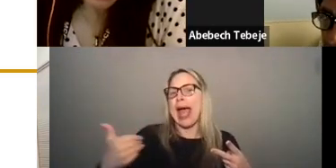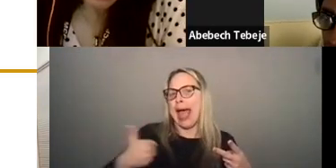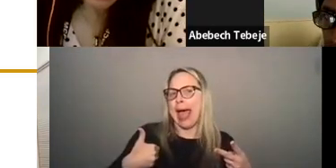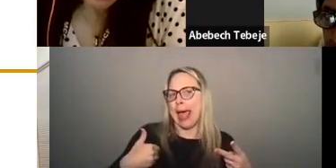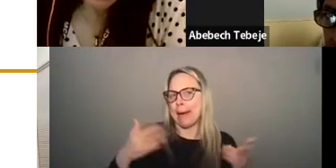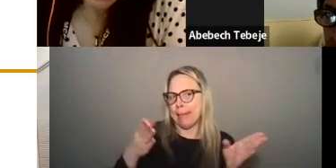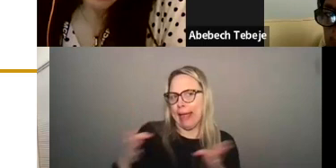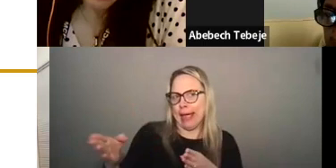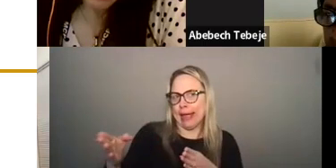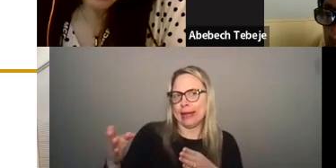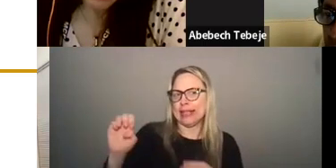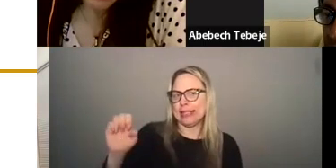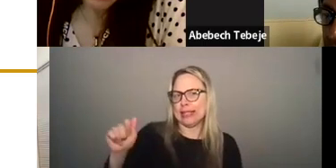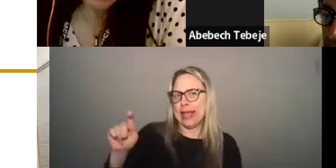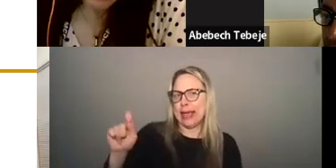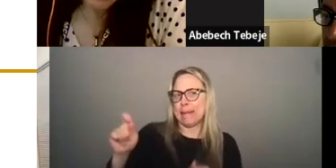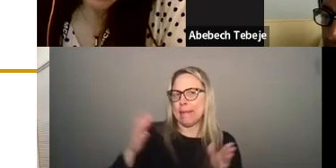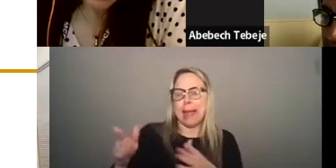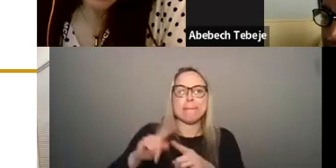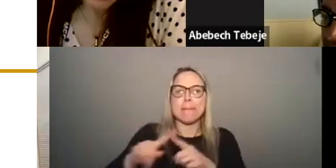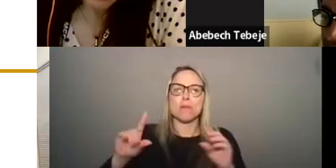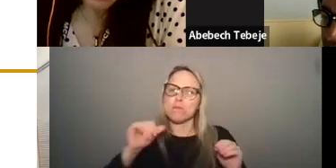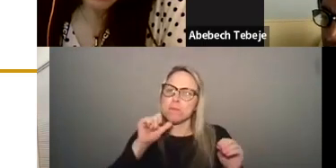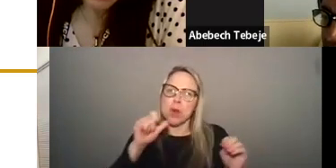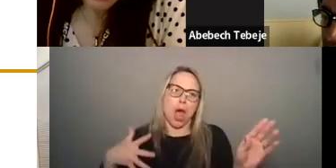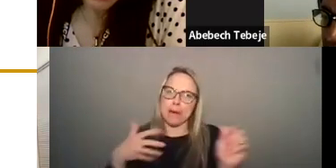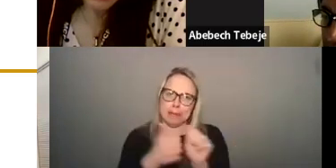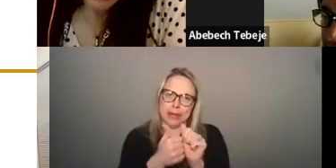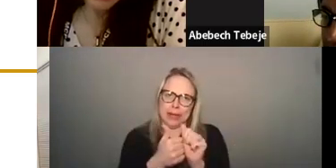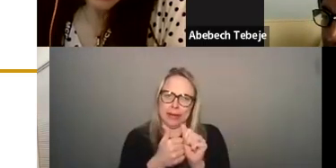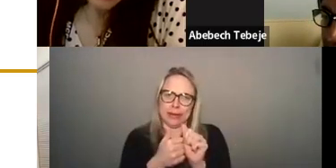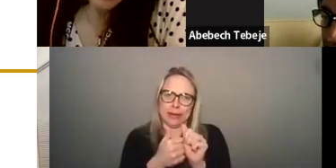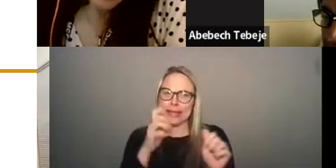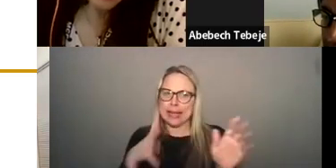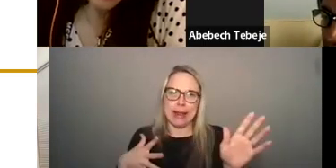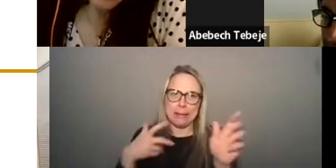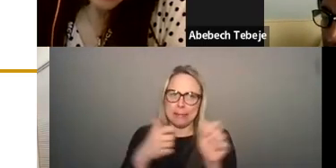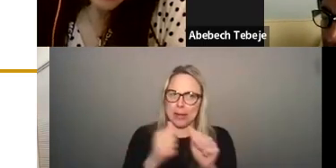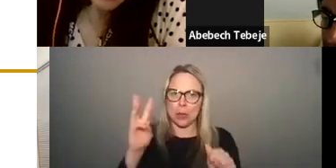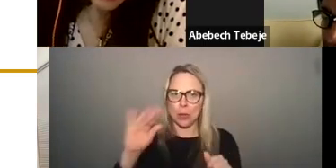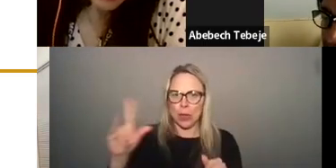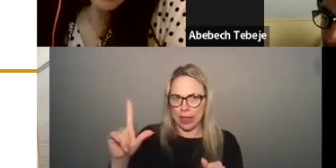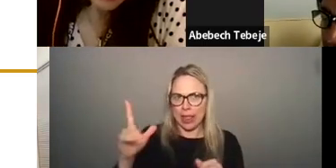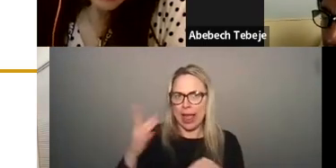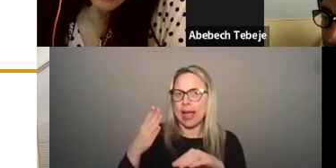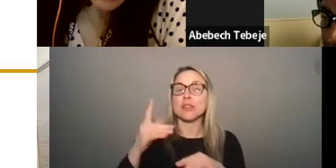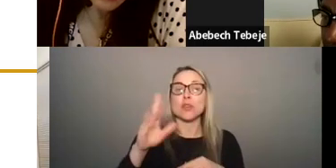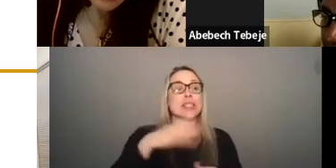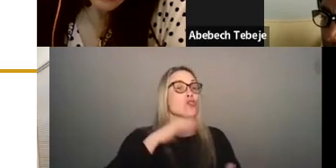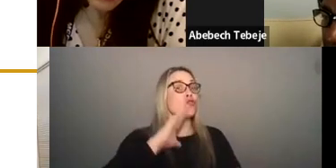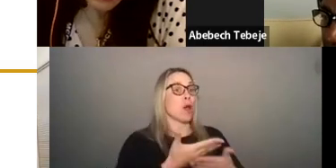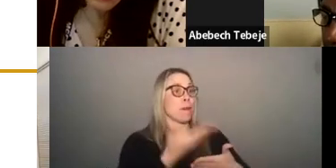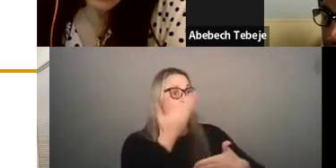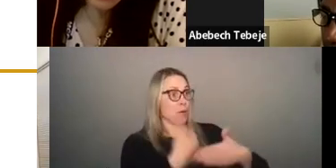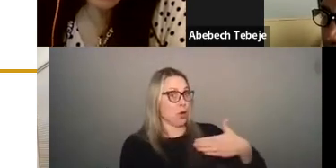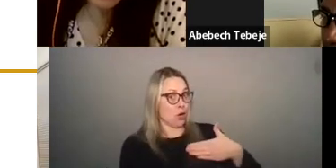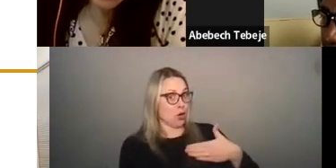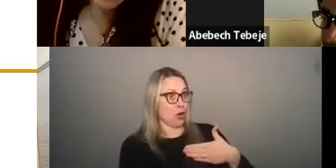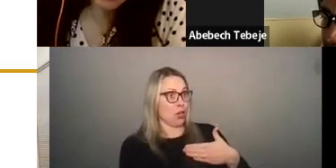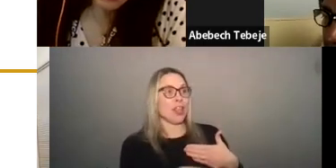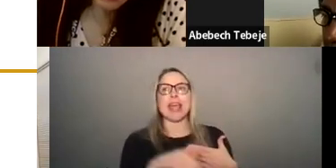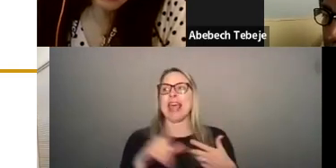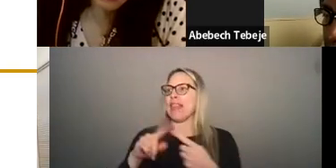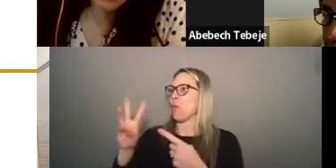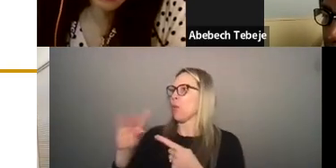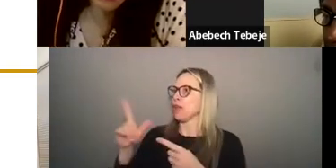he did not update it. And he didn't update his will after the birth of his daughter, and she was